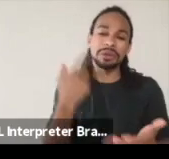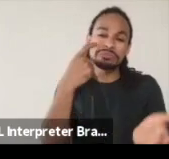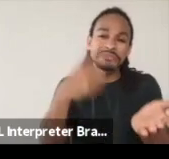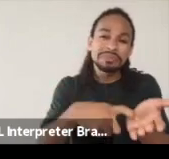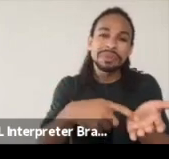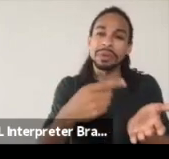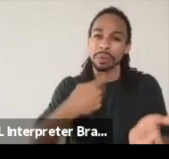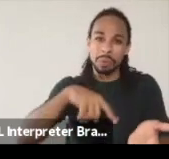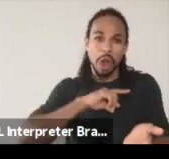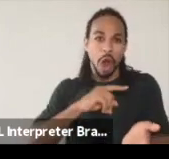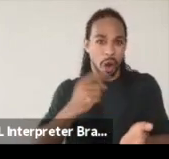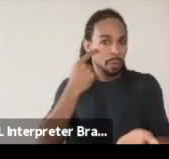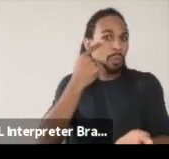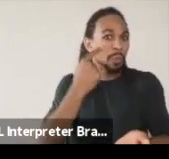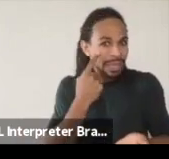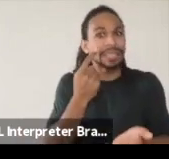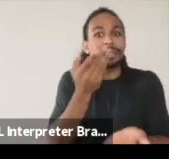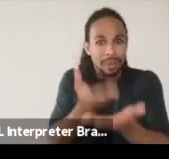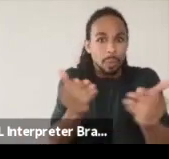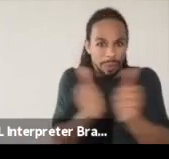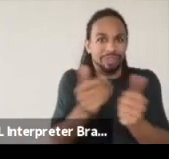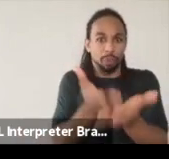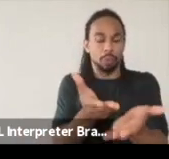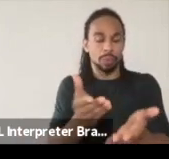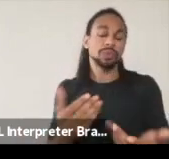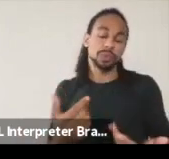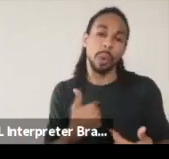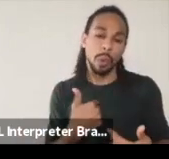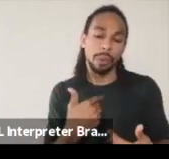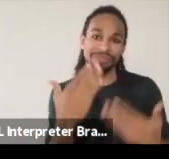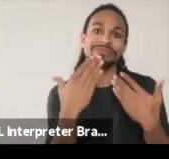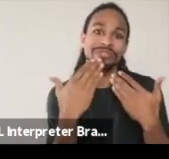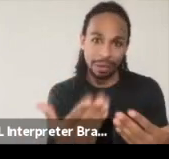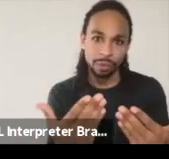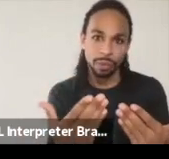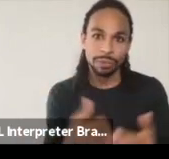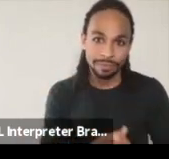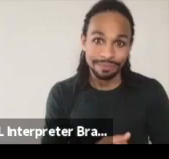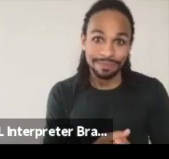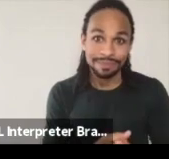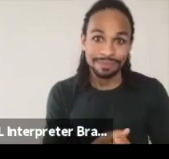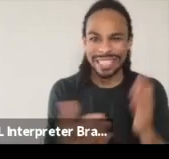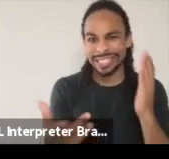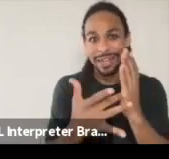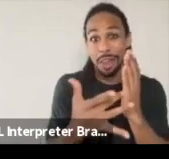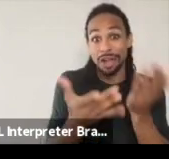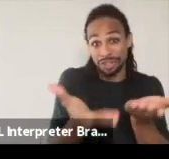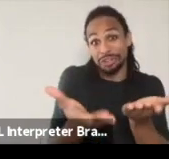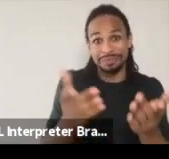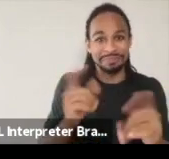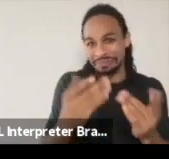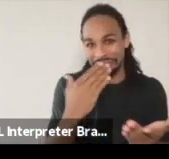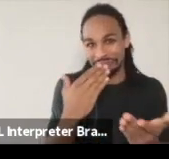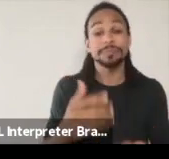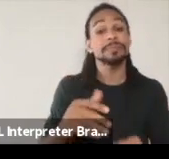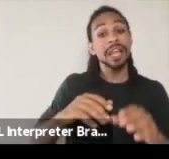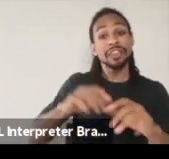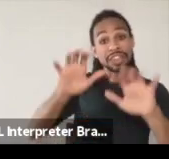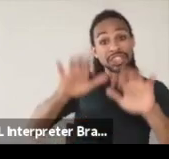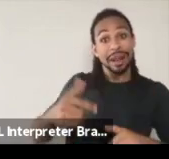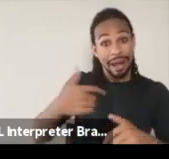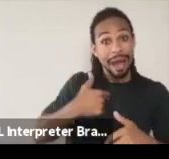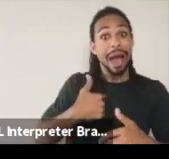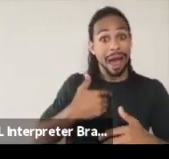new technological format. So in the chat, I had shared that the person who harmed me was my